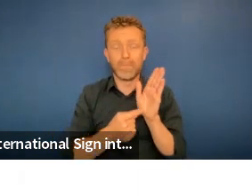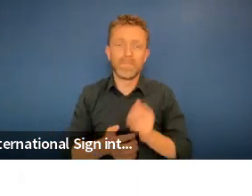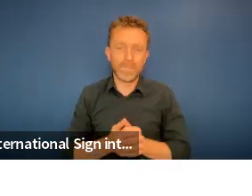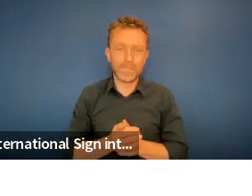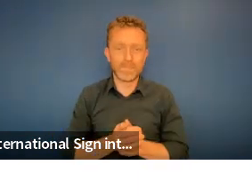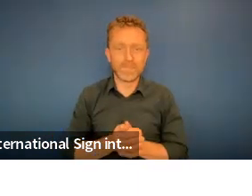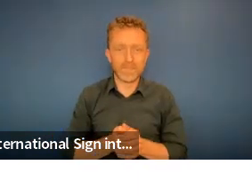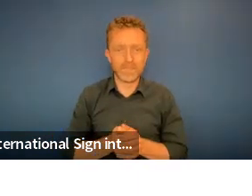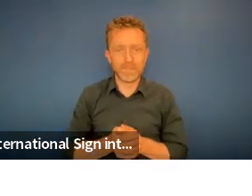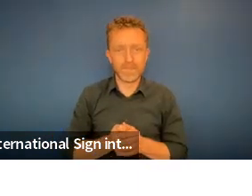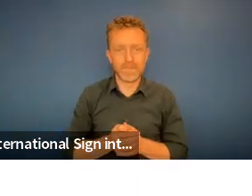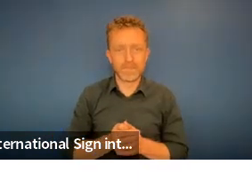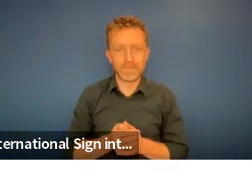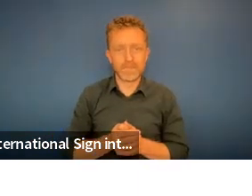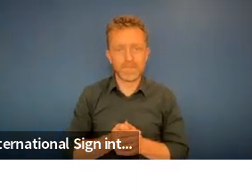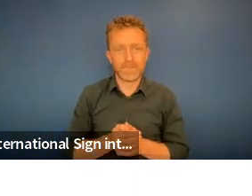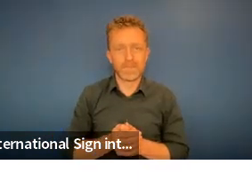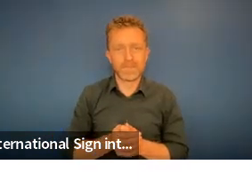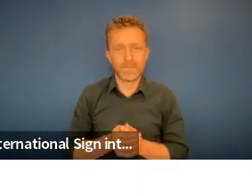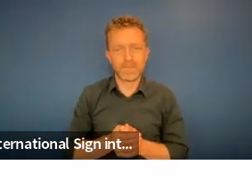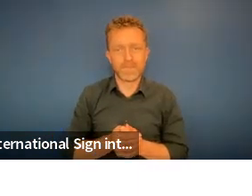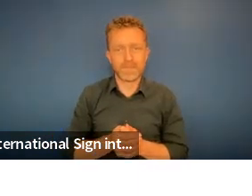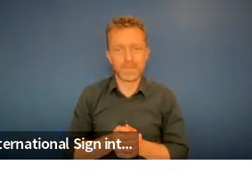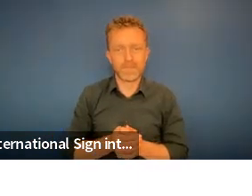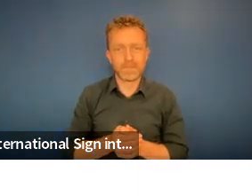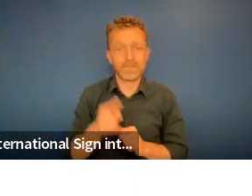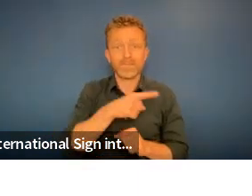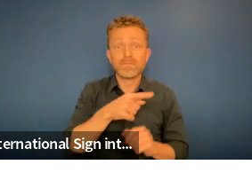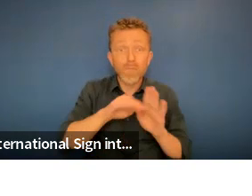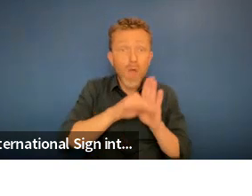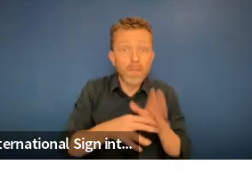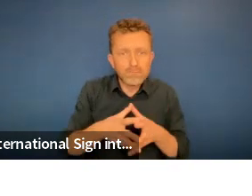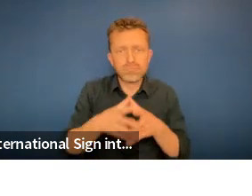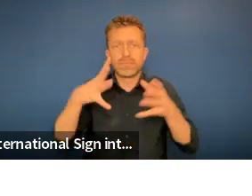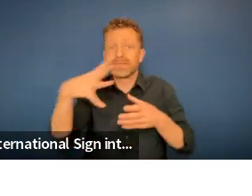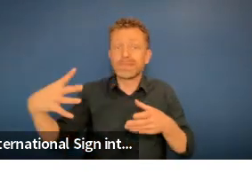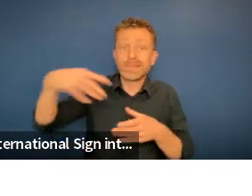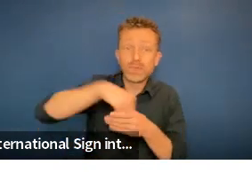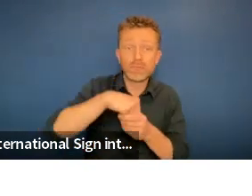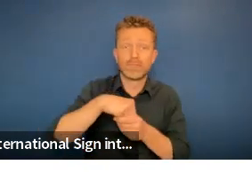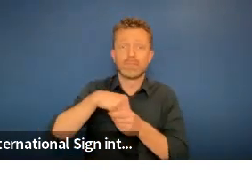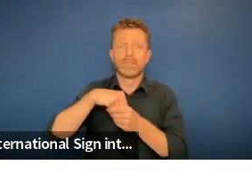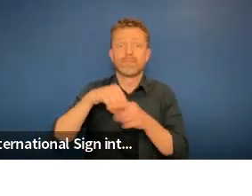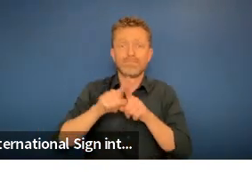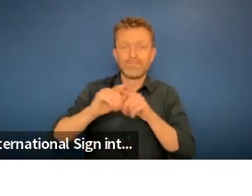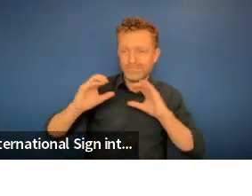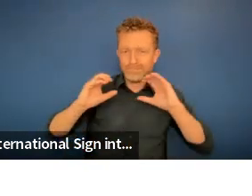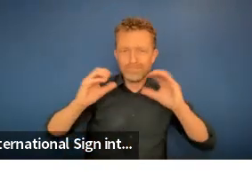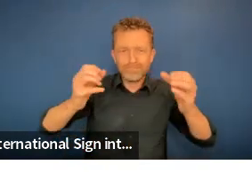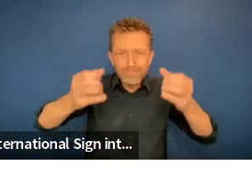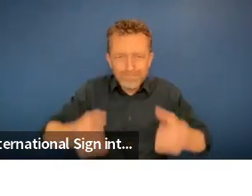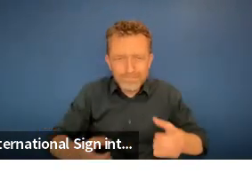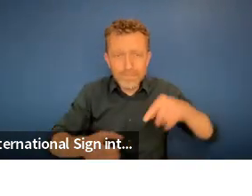occupational therapy sessions. Through the collaborative efforts of the Department of Health, PhilHealth,